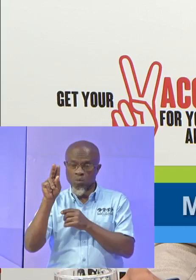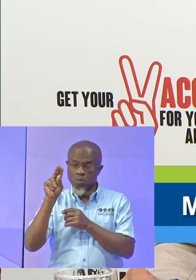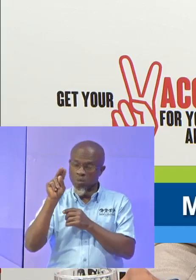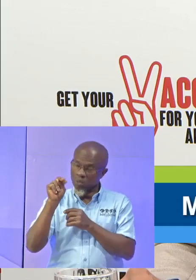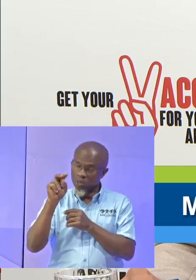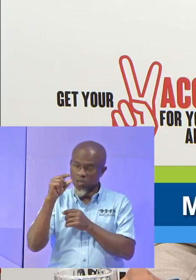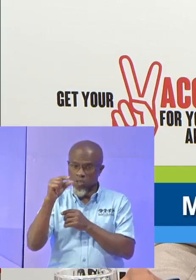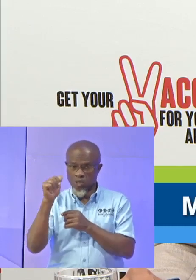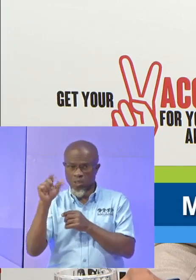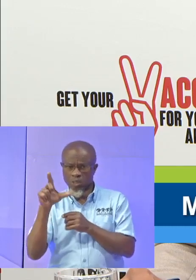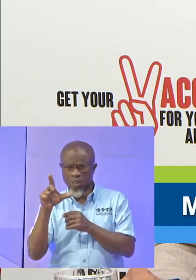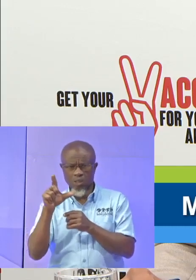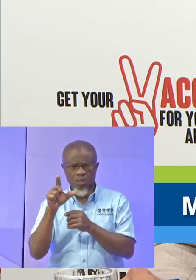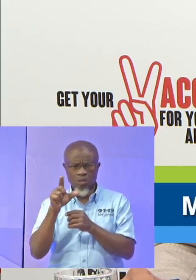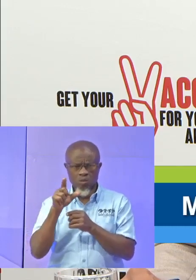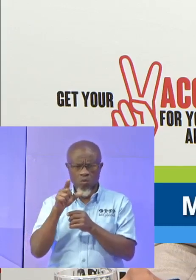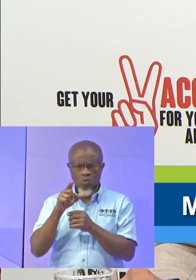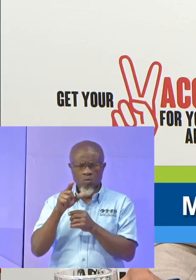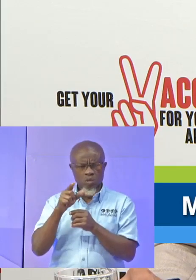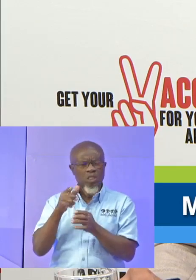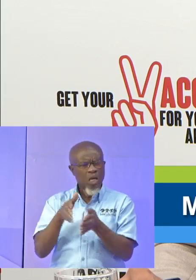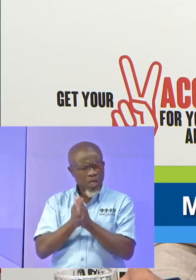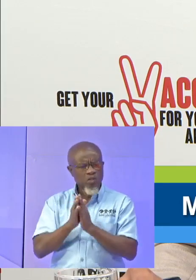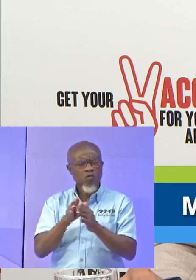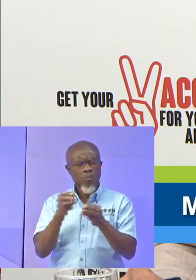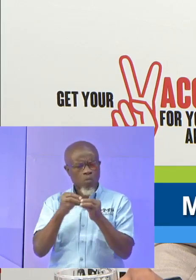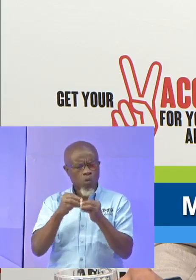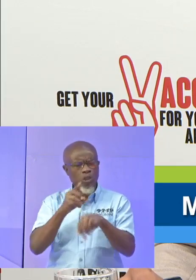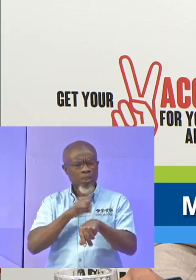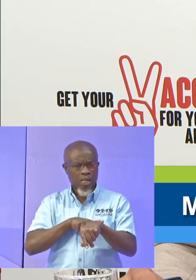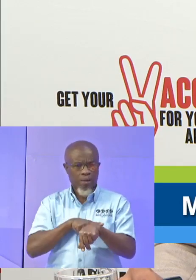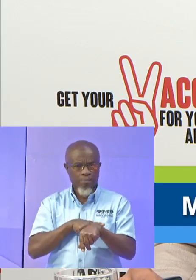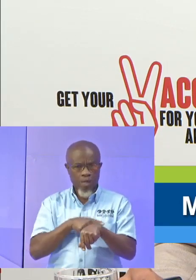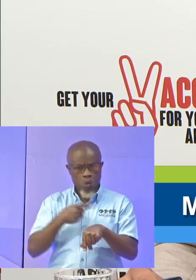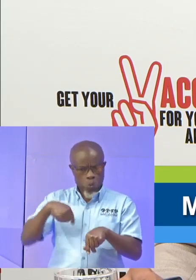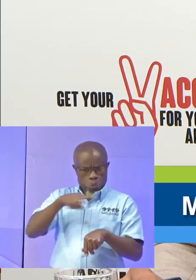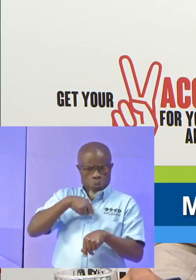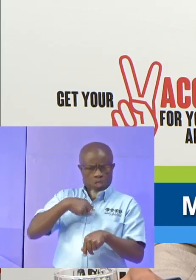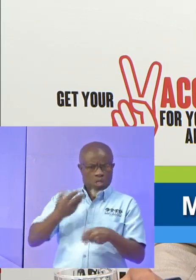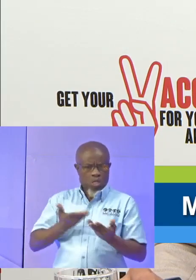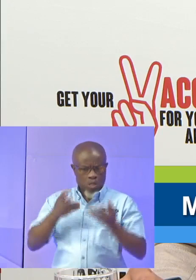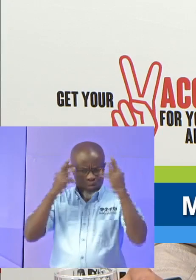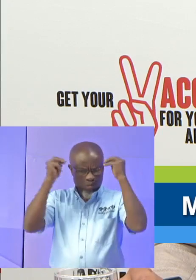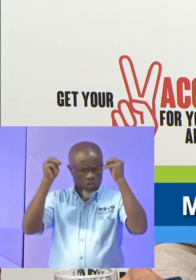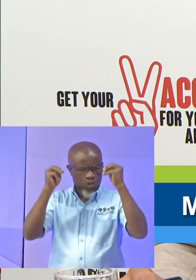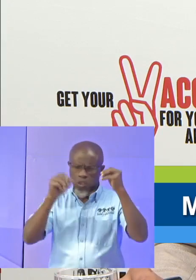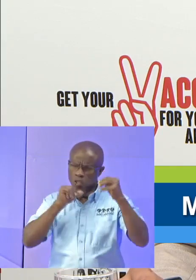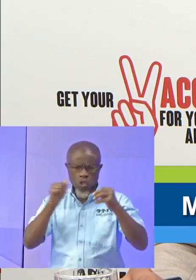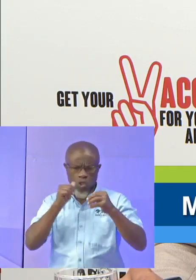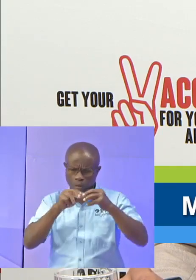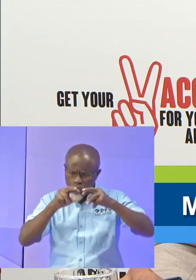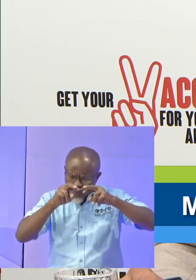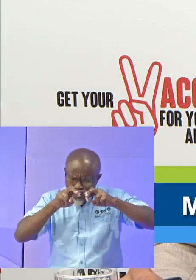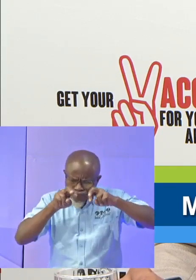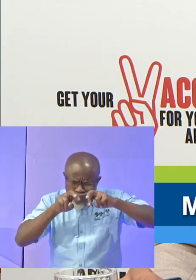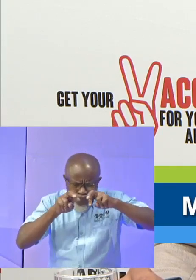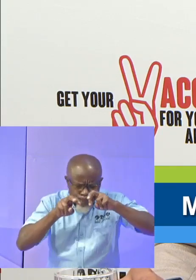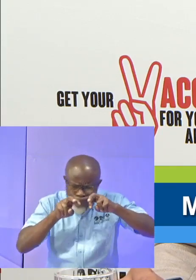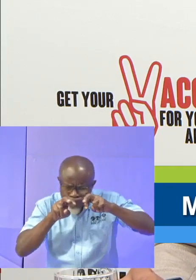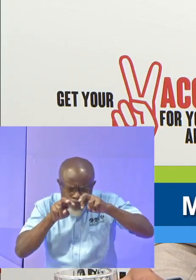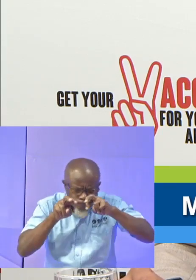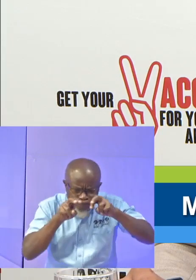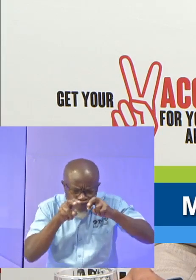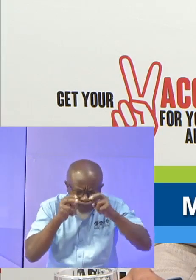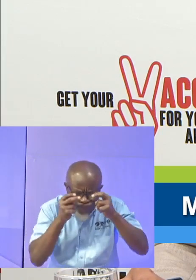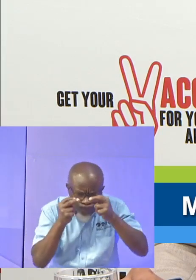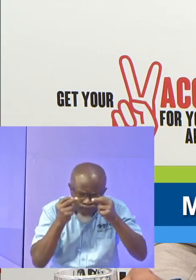issue. It has to be a fair, transparent, independent issue. I did not ask for